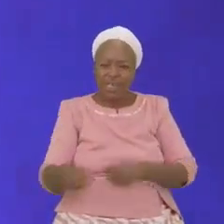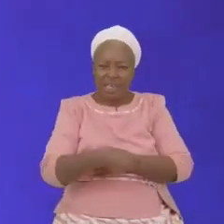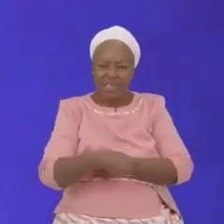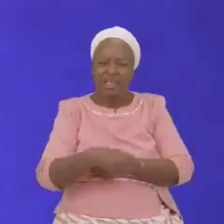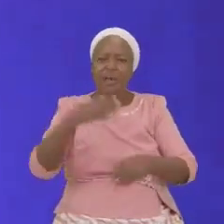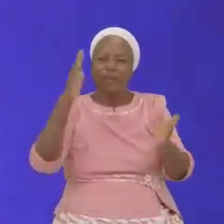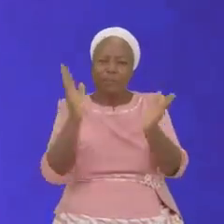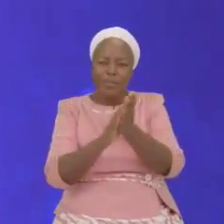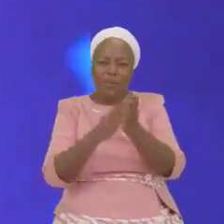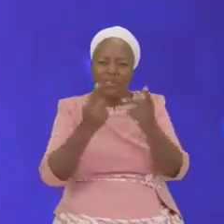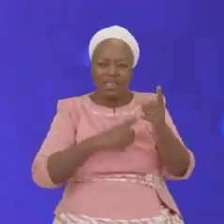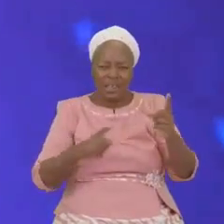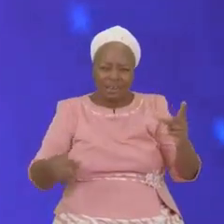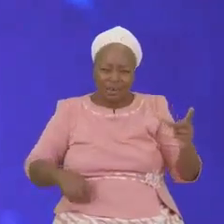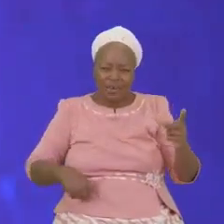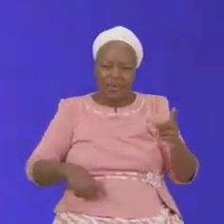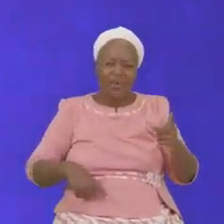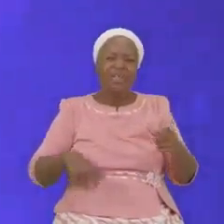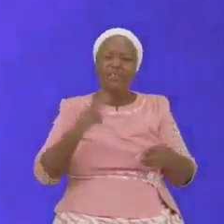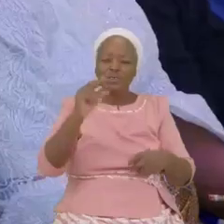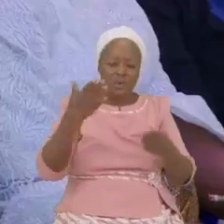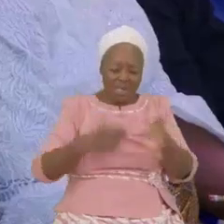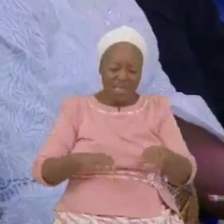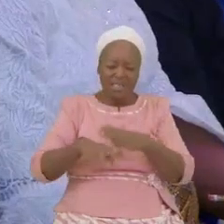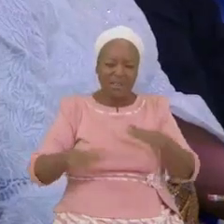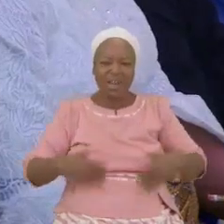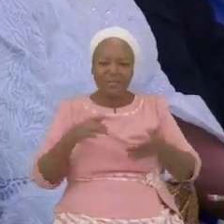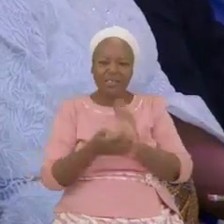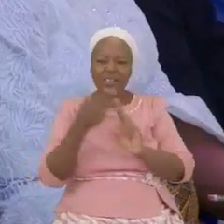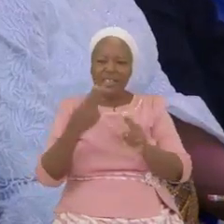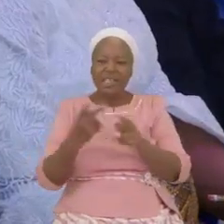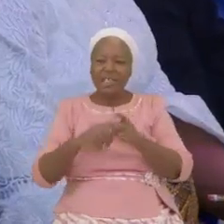the Lord. No premature death in your life in Jesus' name. And then